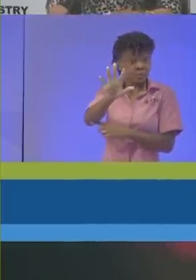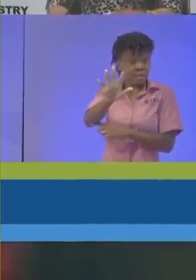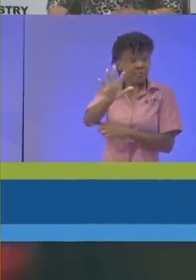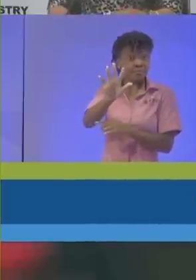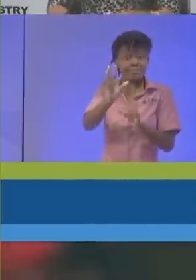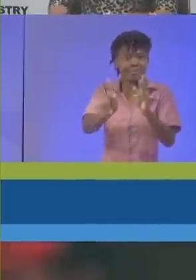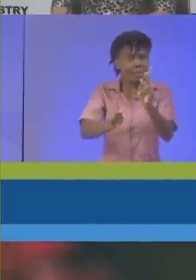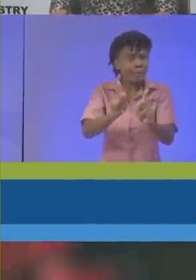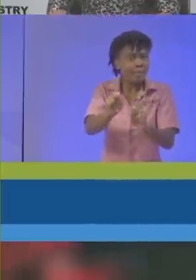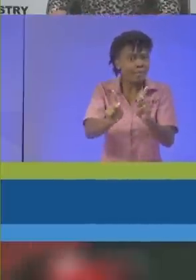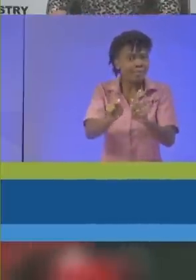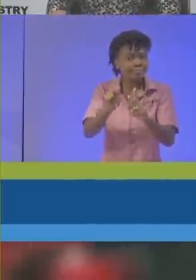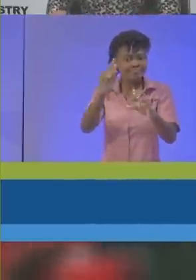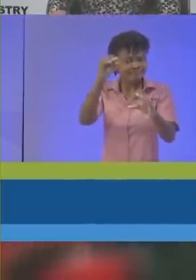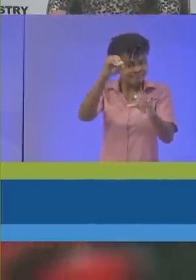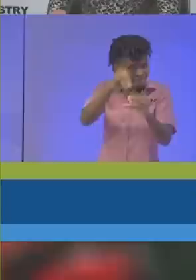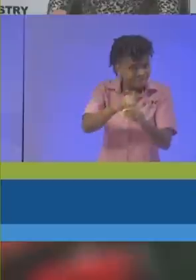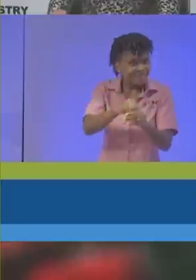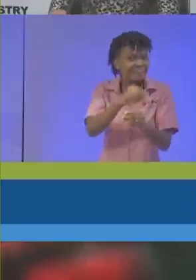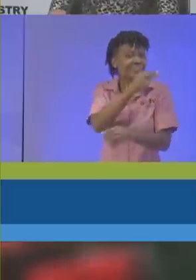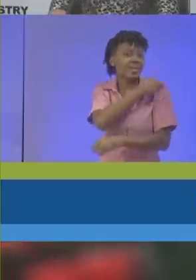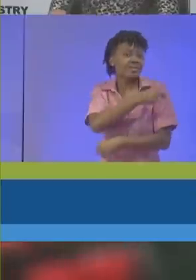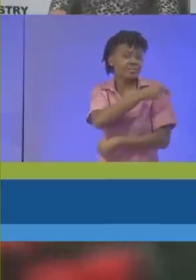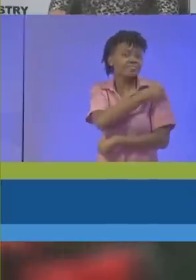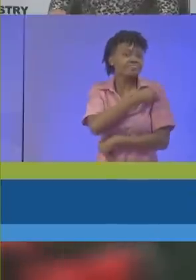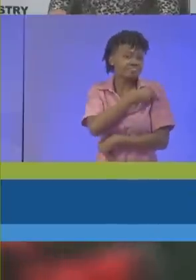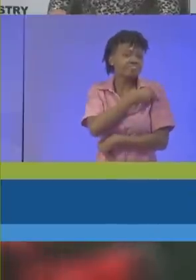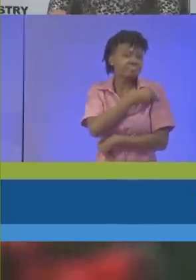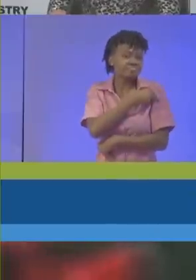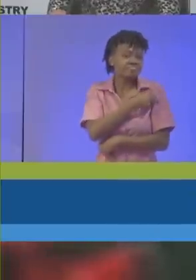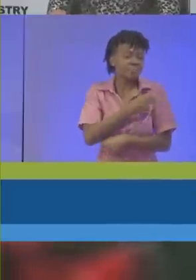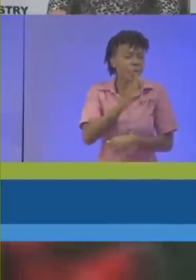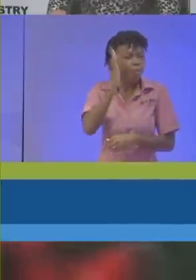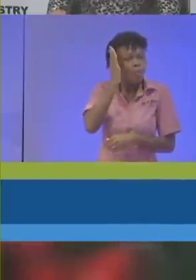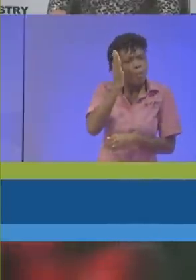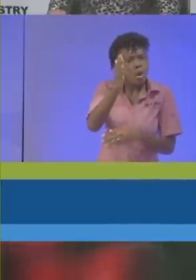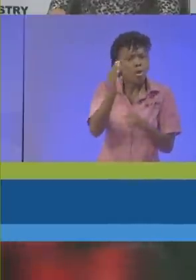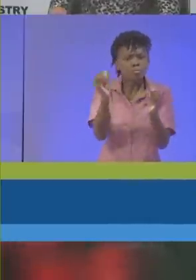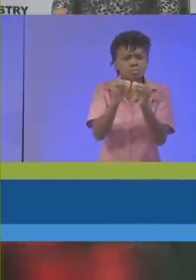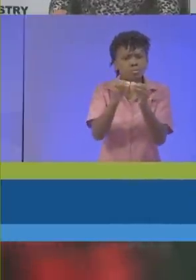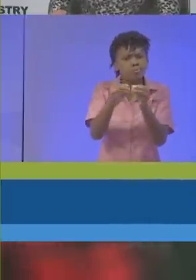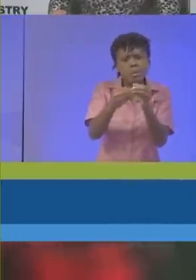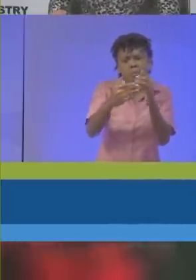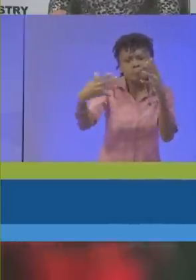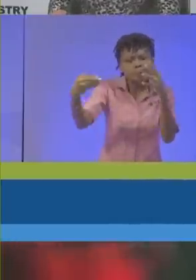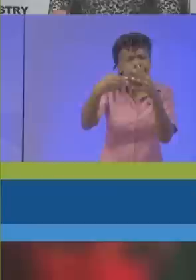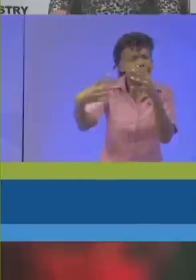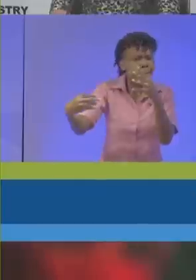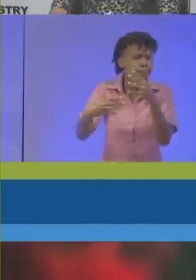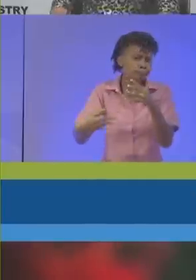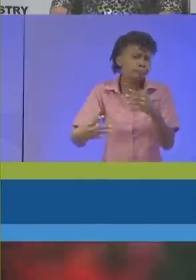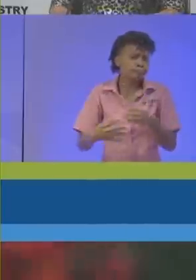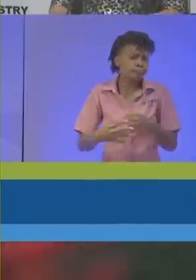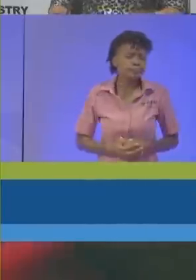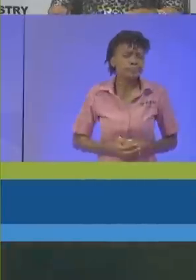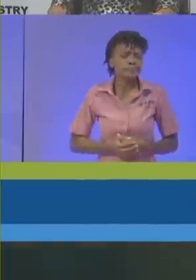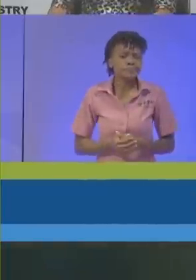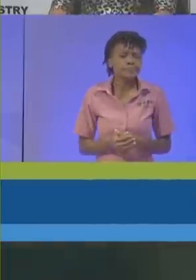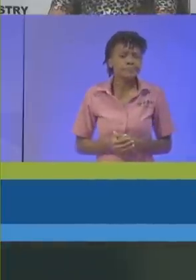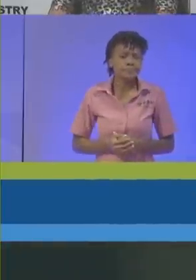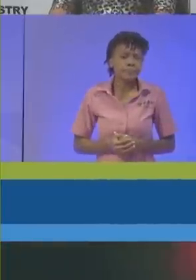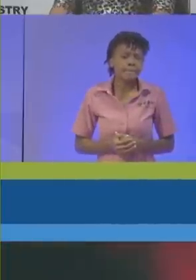in the next segment of my presentation, I will provide further information on the hospital statistics as of this